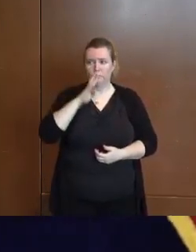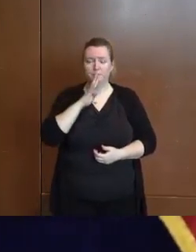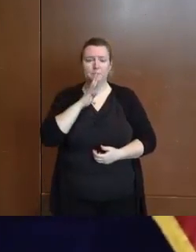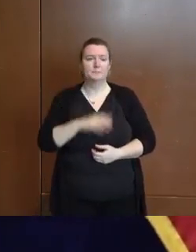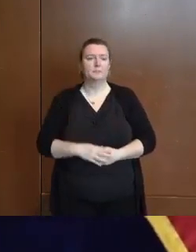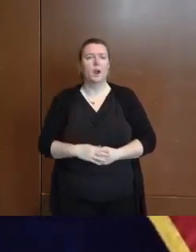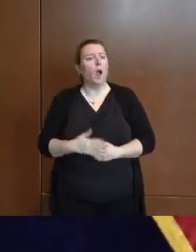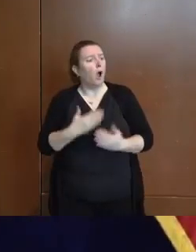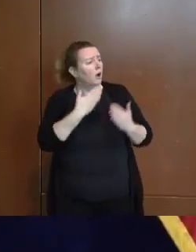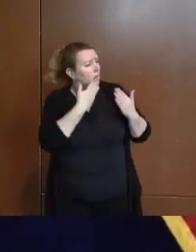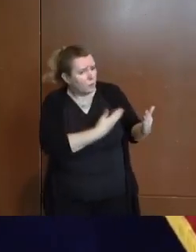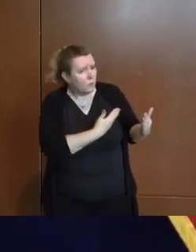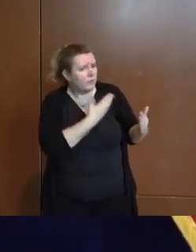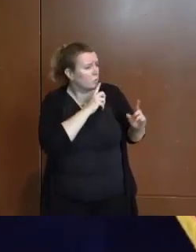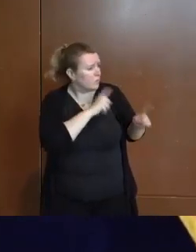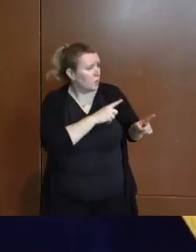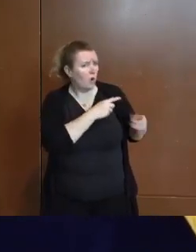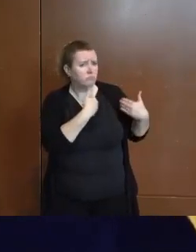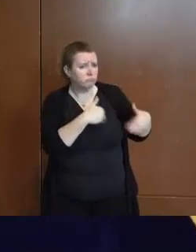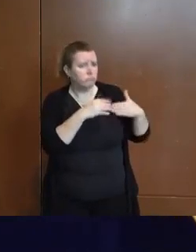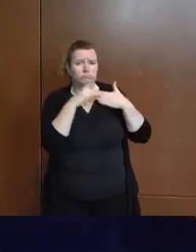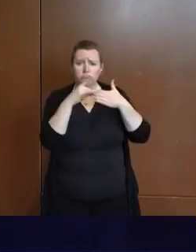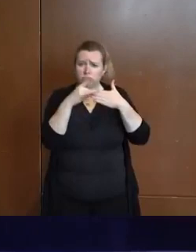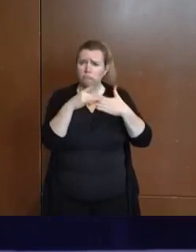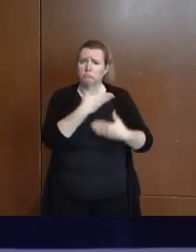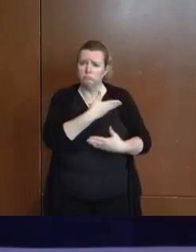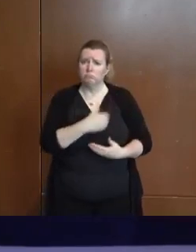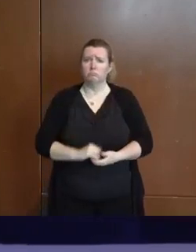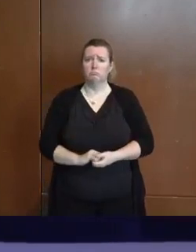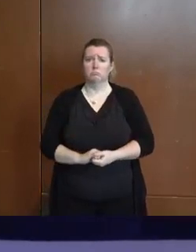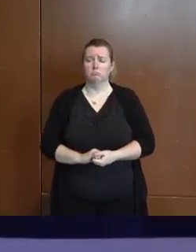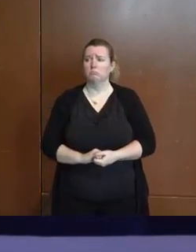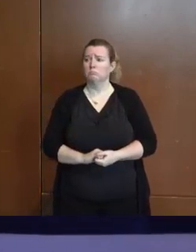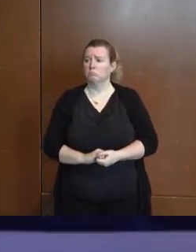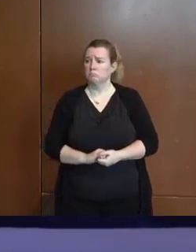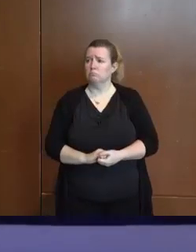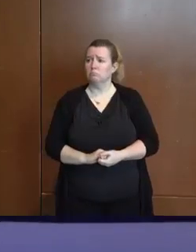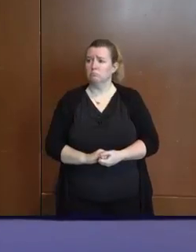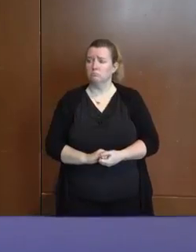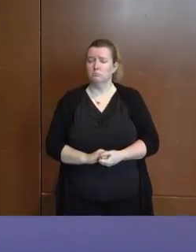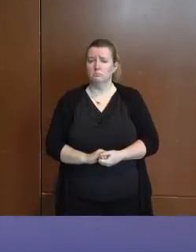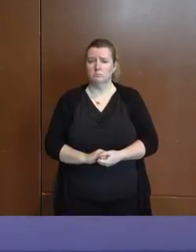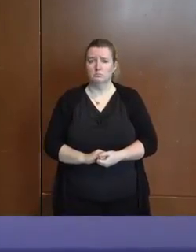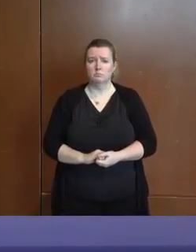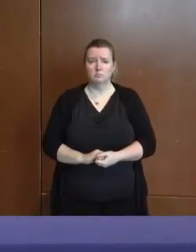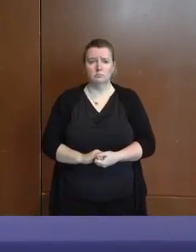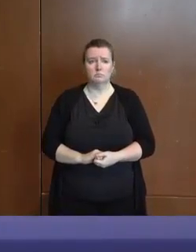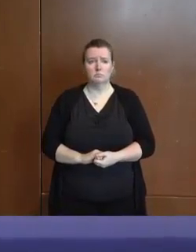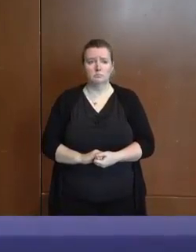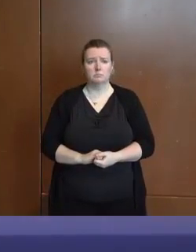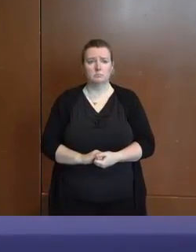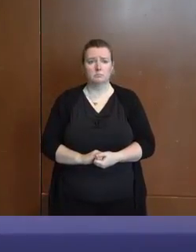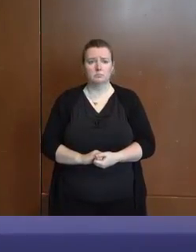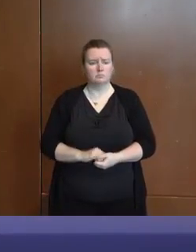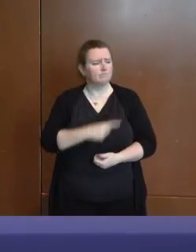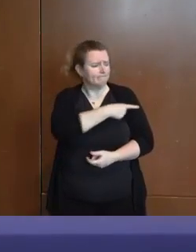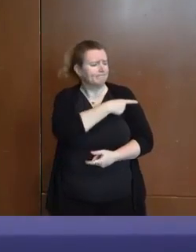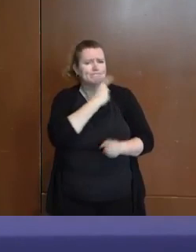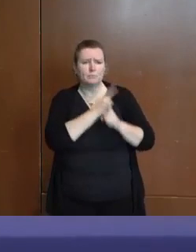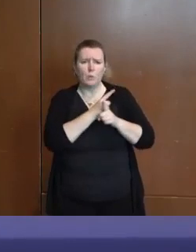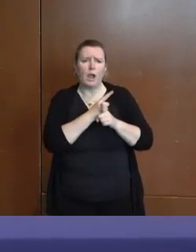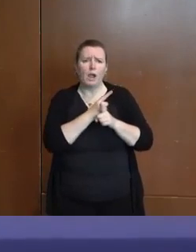A couple of points, if I may jump on them. This notion of reaching out and touching somebody, picking up the telephone,